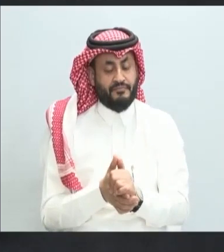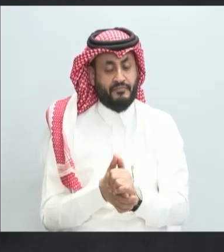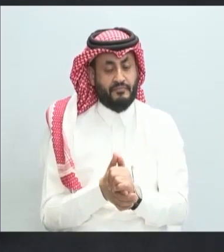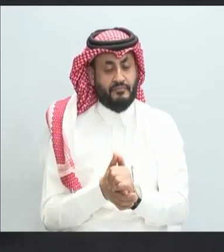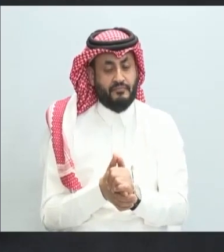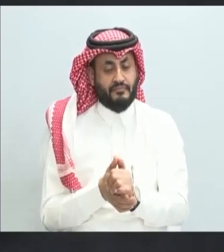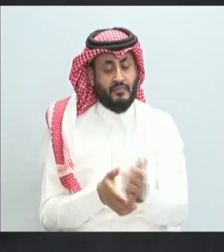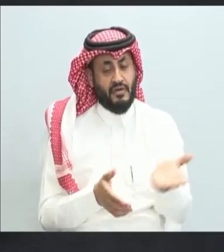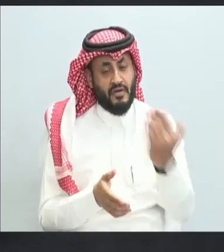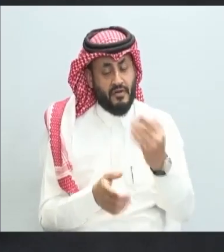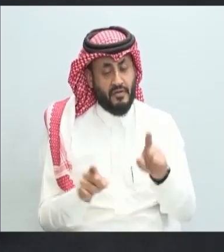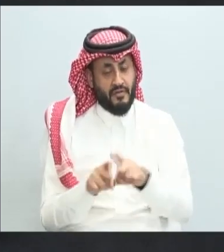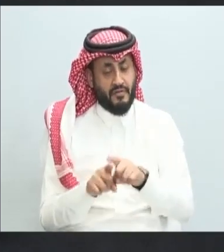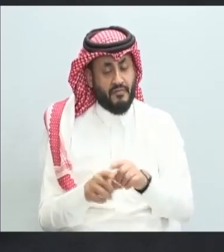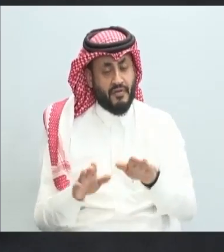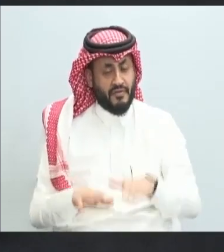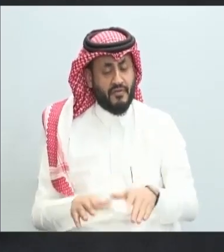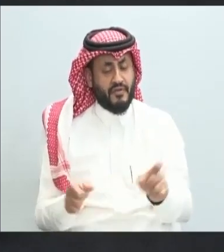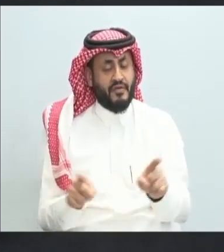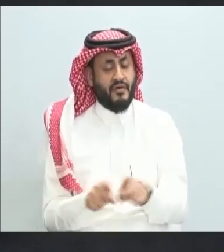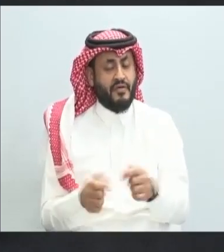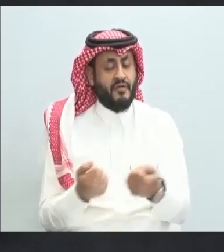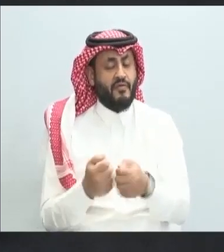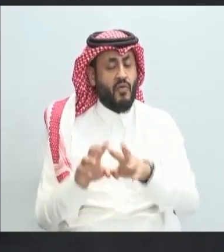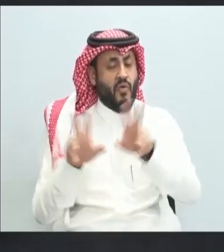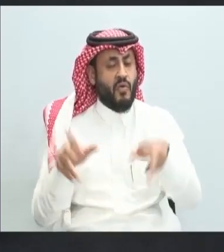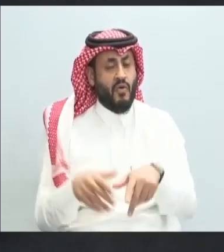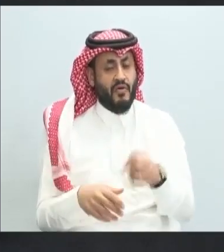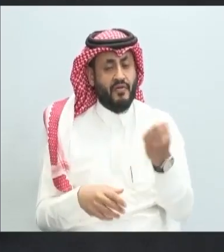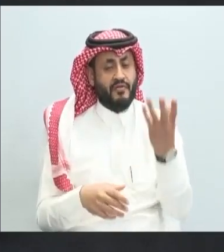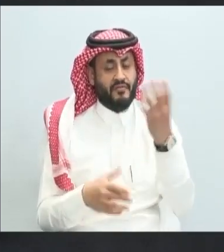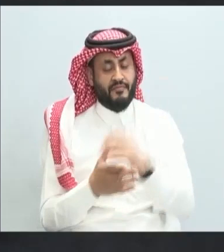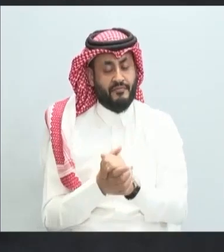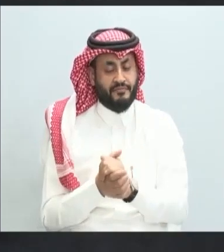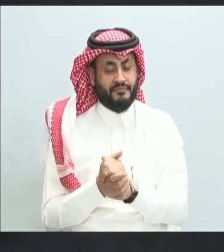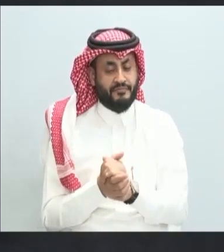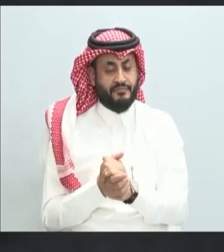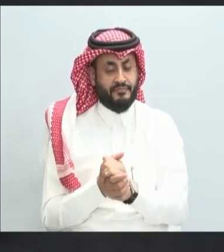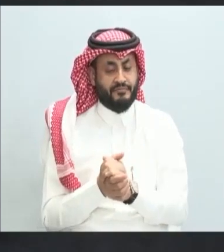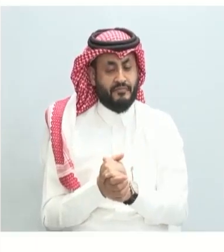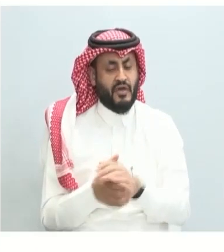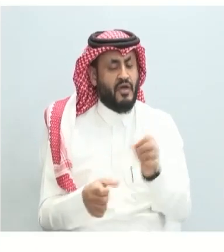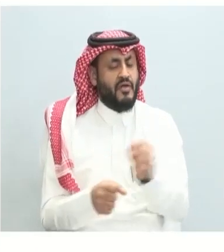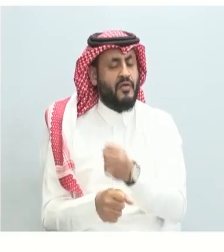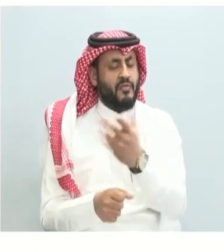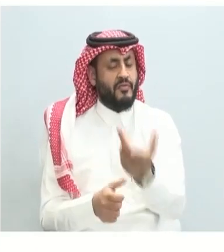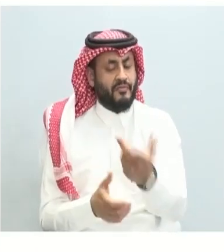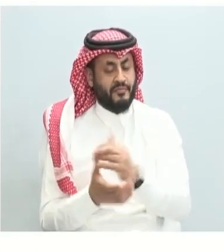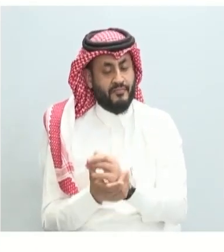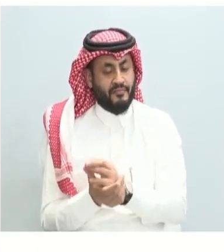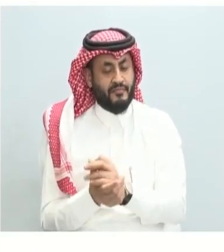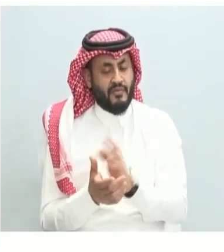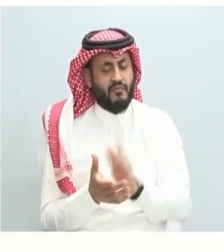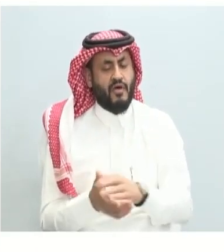Pete will come and stay with me for the day. And what we're going to do? We